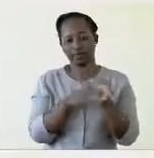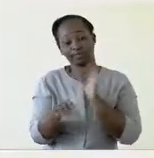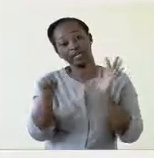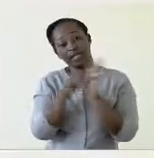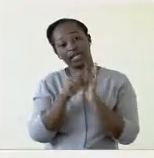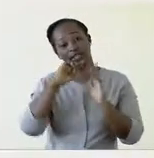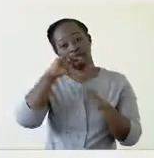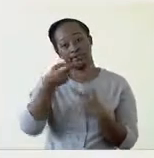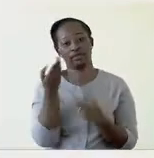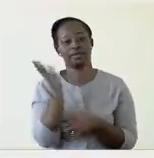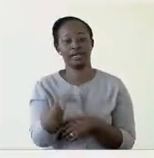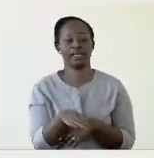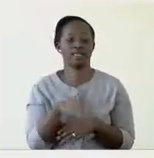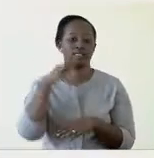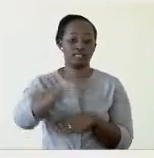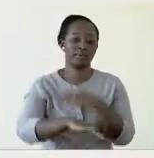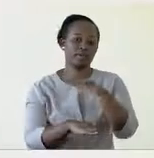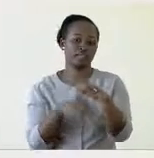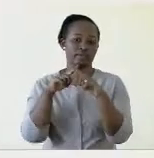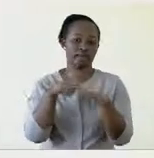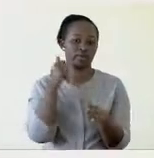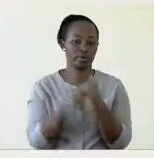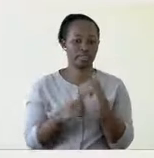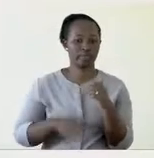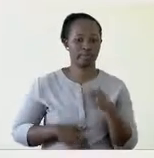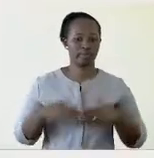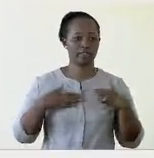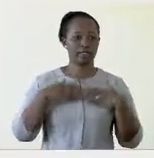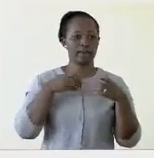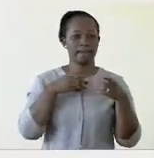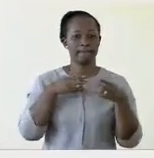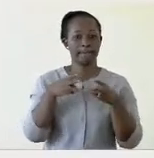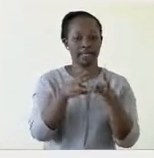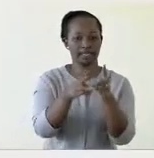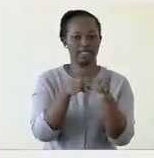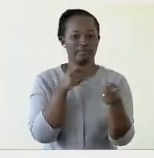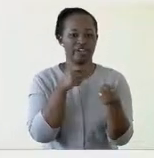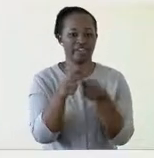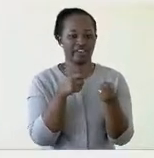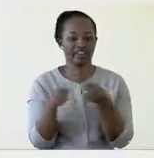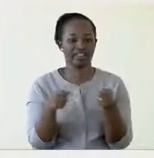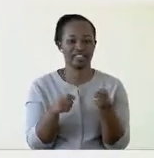feedback is a process by which the body mechanisms regulates